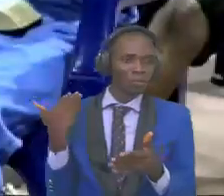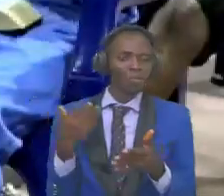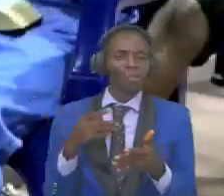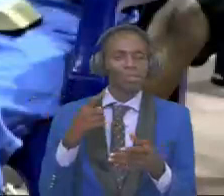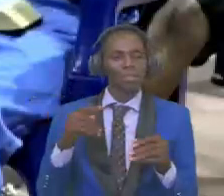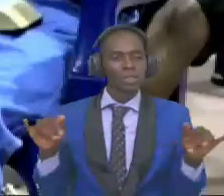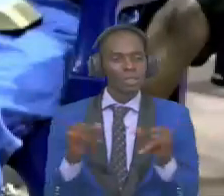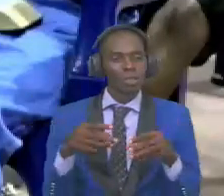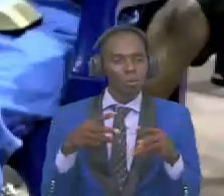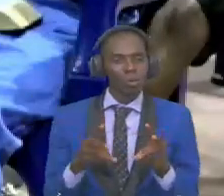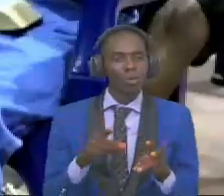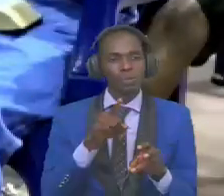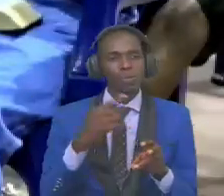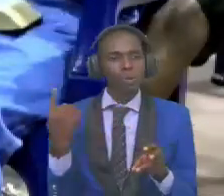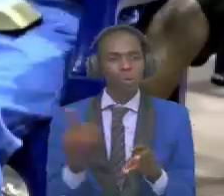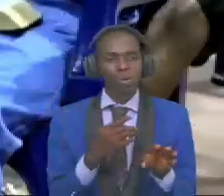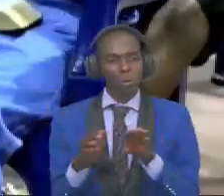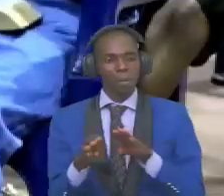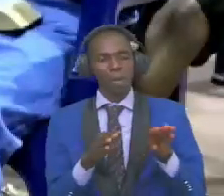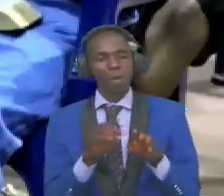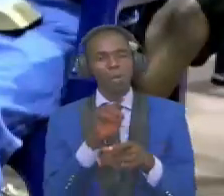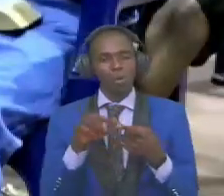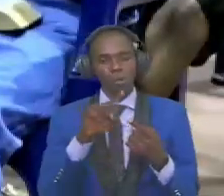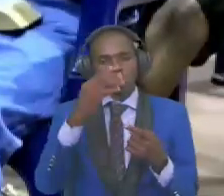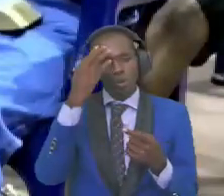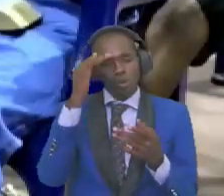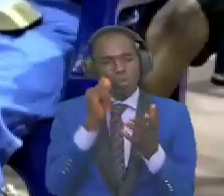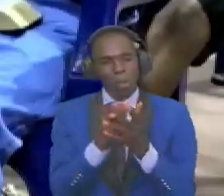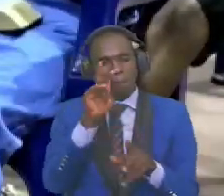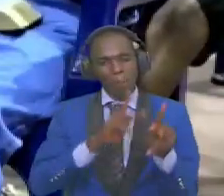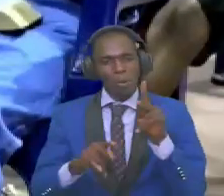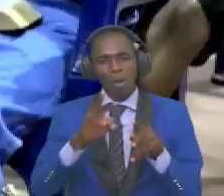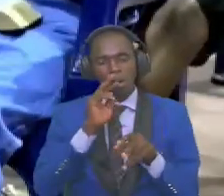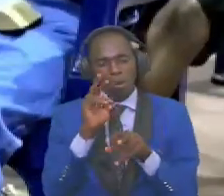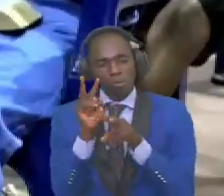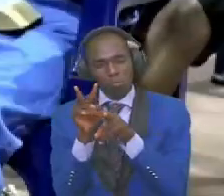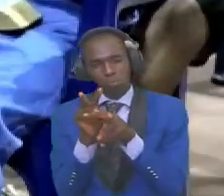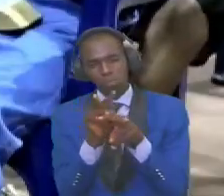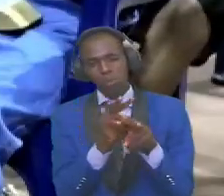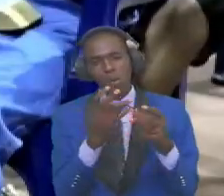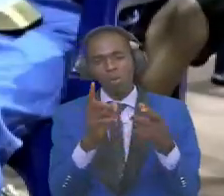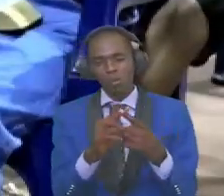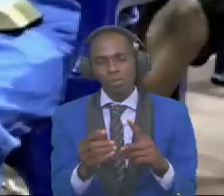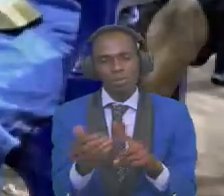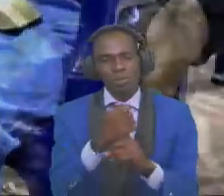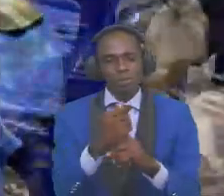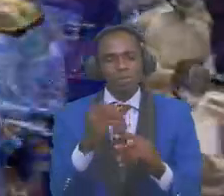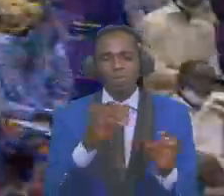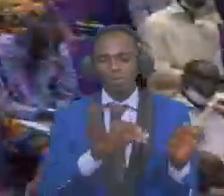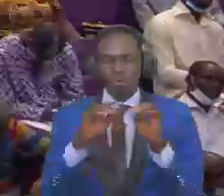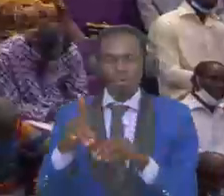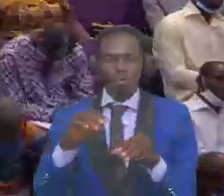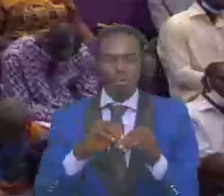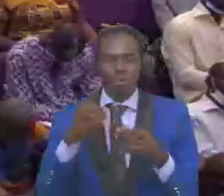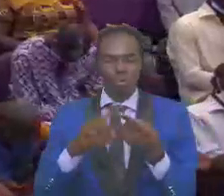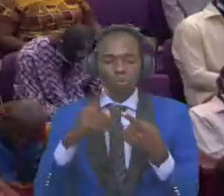always acted, when you know that those people are watching and they want to catch you and throw you into the lion's den? That's